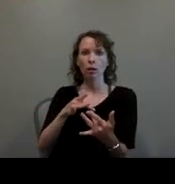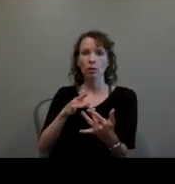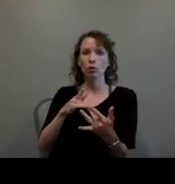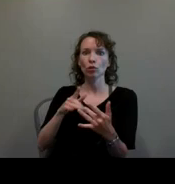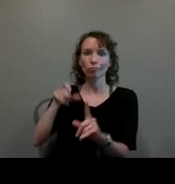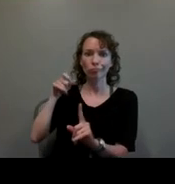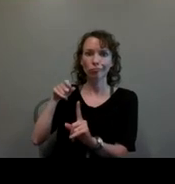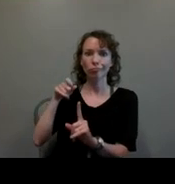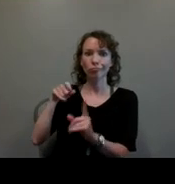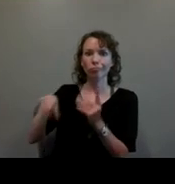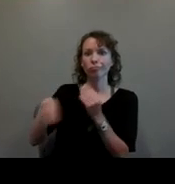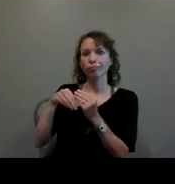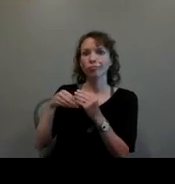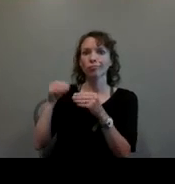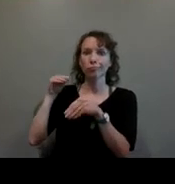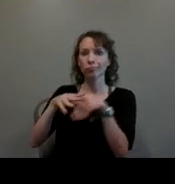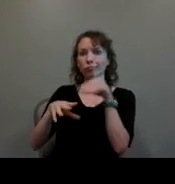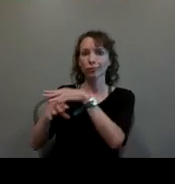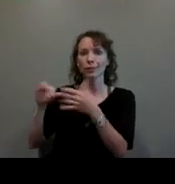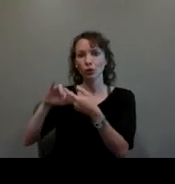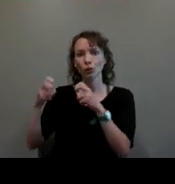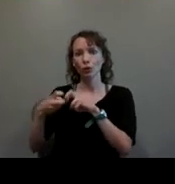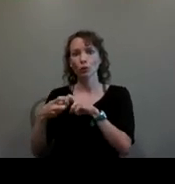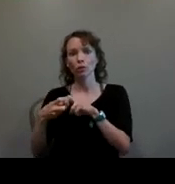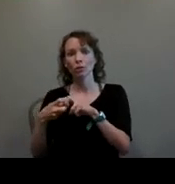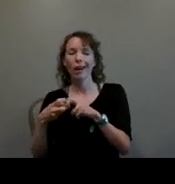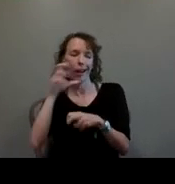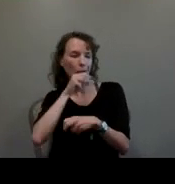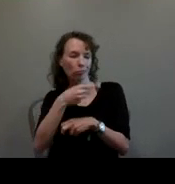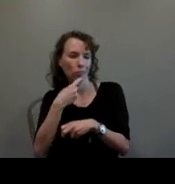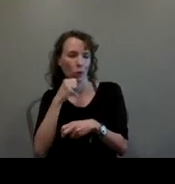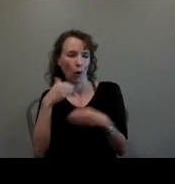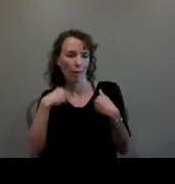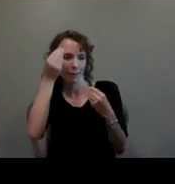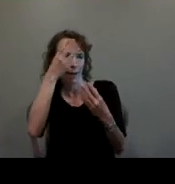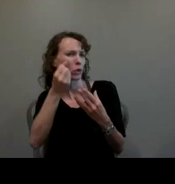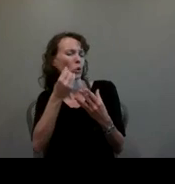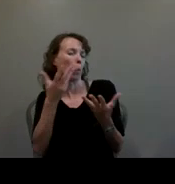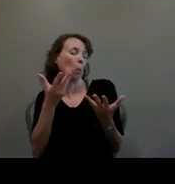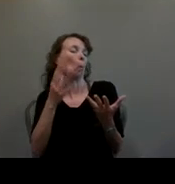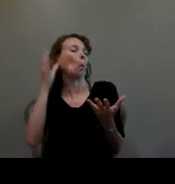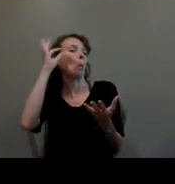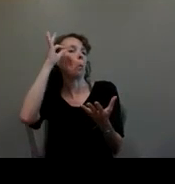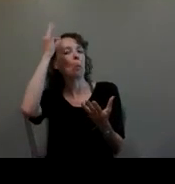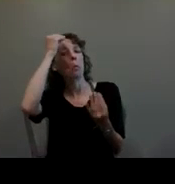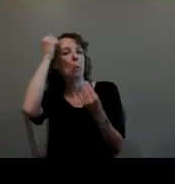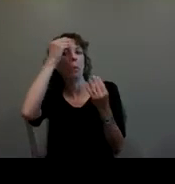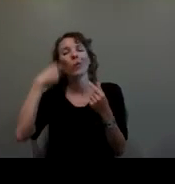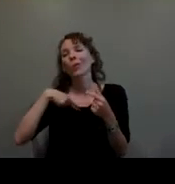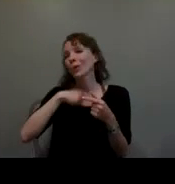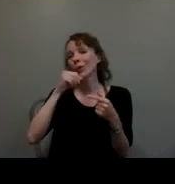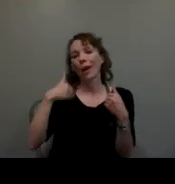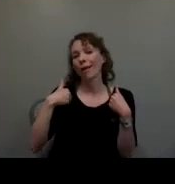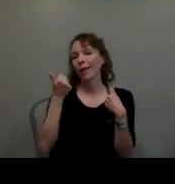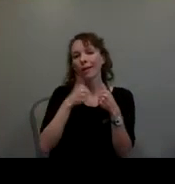maybe, what are your thoughts? Yeah, well, we don't have any immunogenicity data. Like we